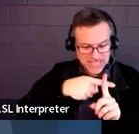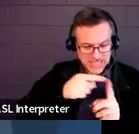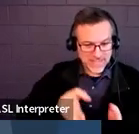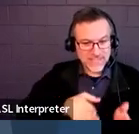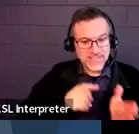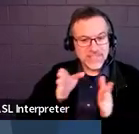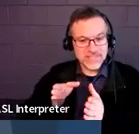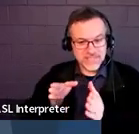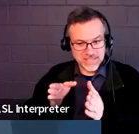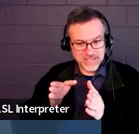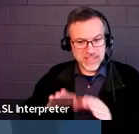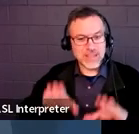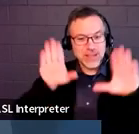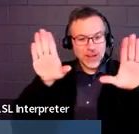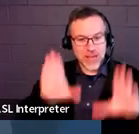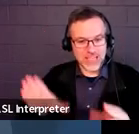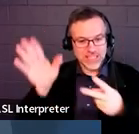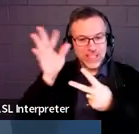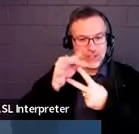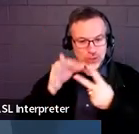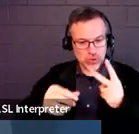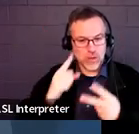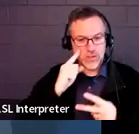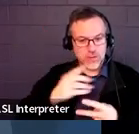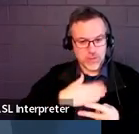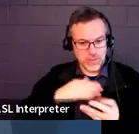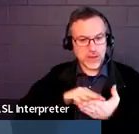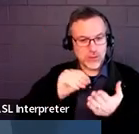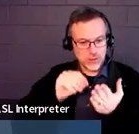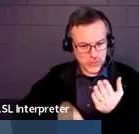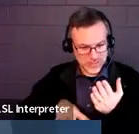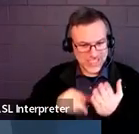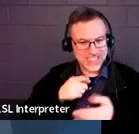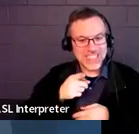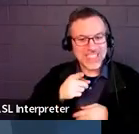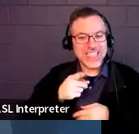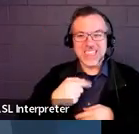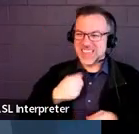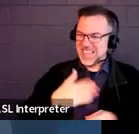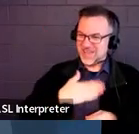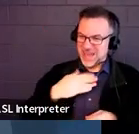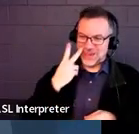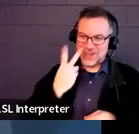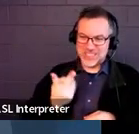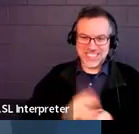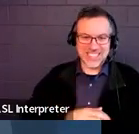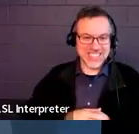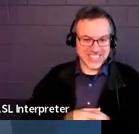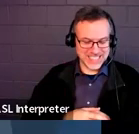Is an excellent choice for my students. I'm happy to see this.